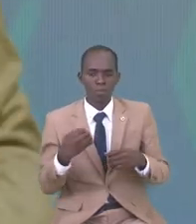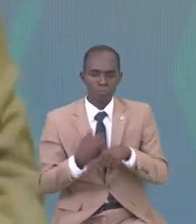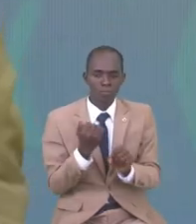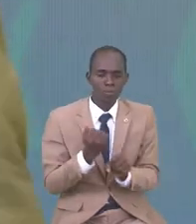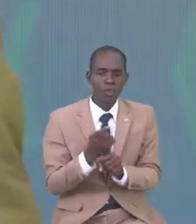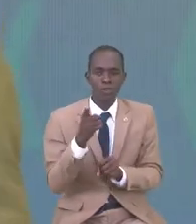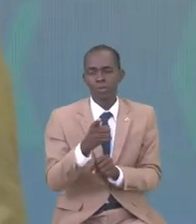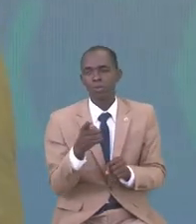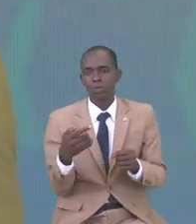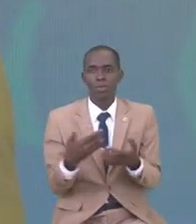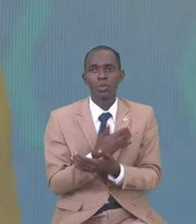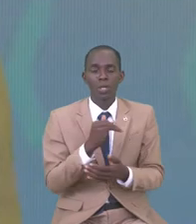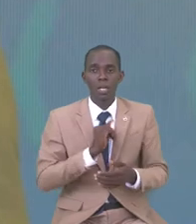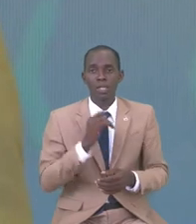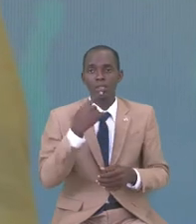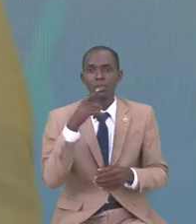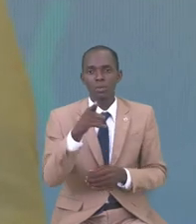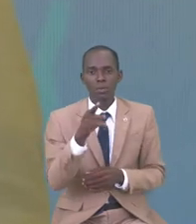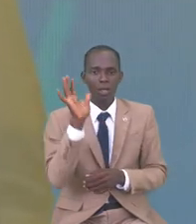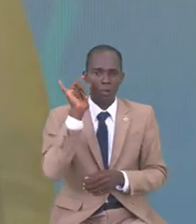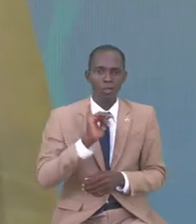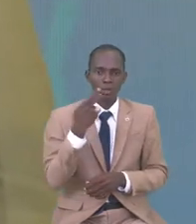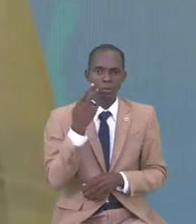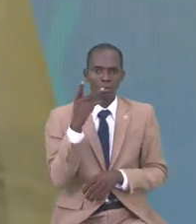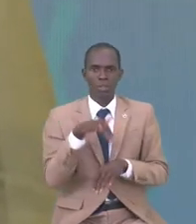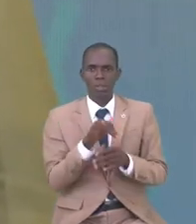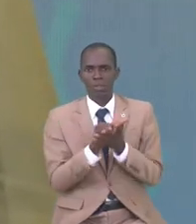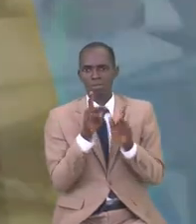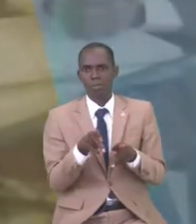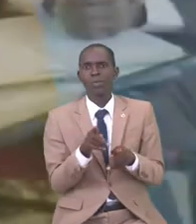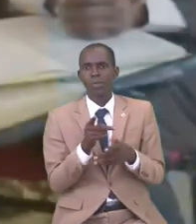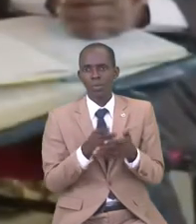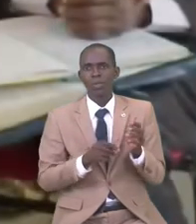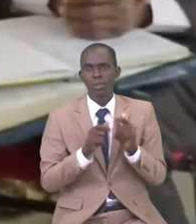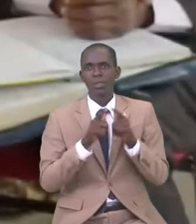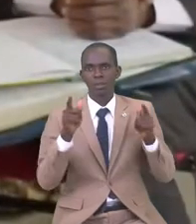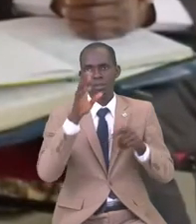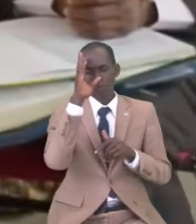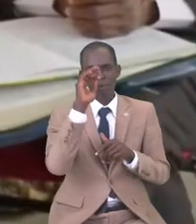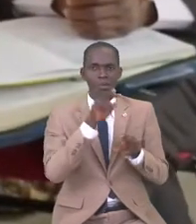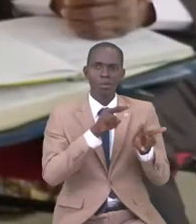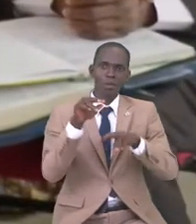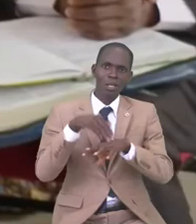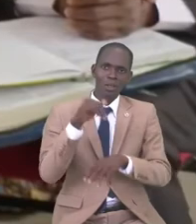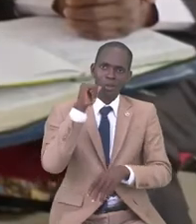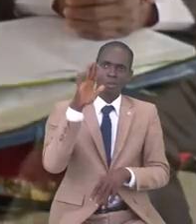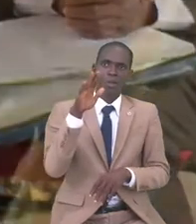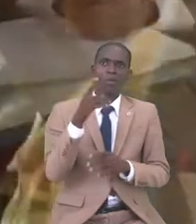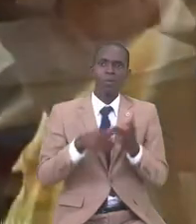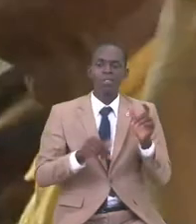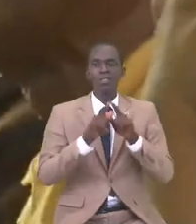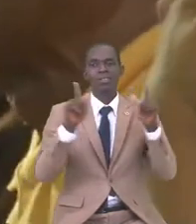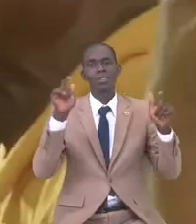modeled you. I say, look at him, what a man. Look at her, what a